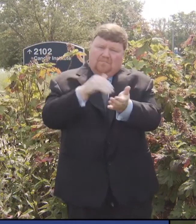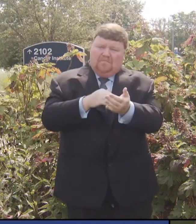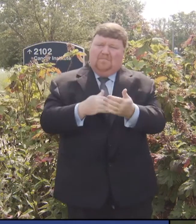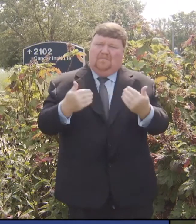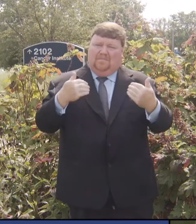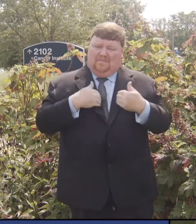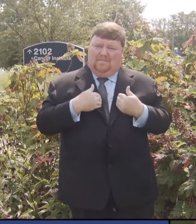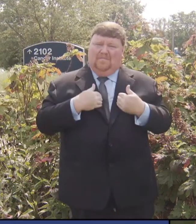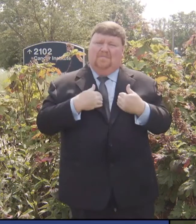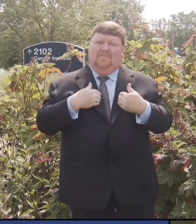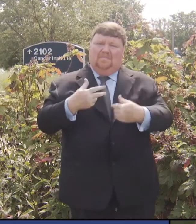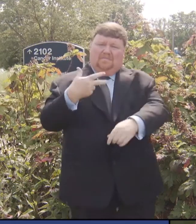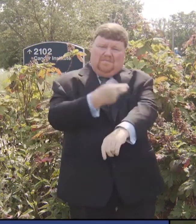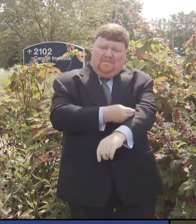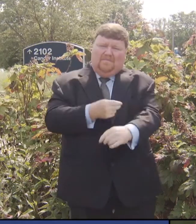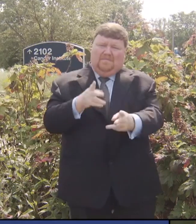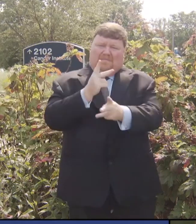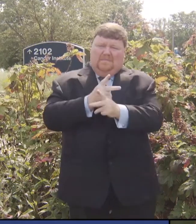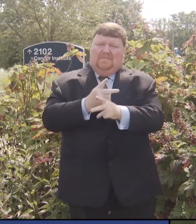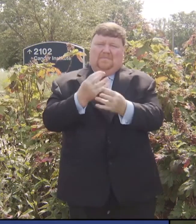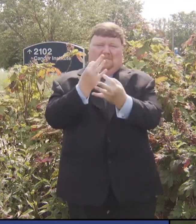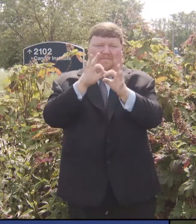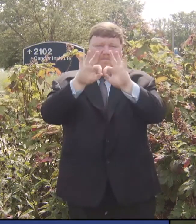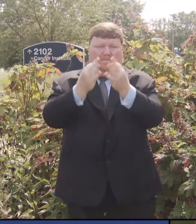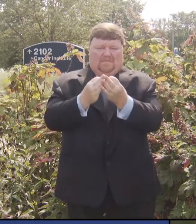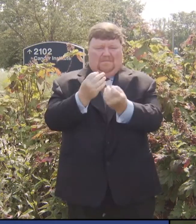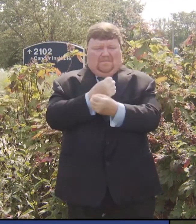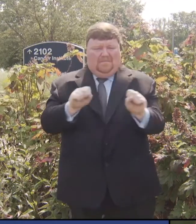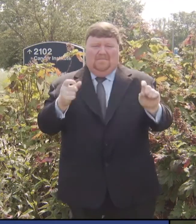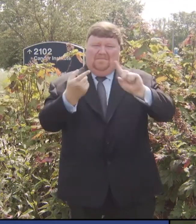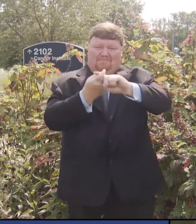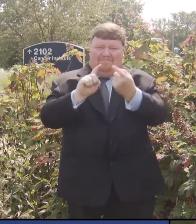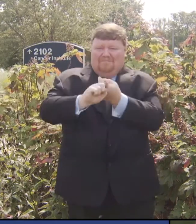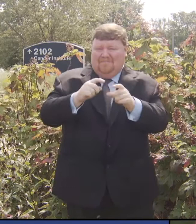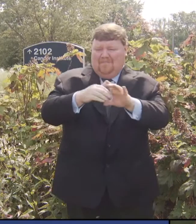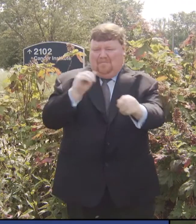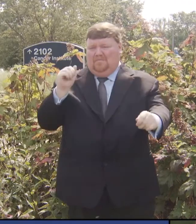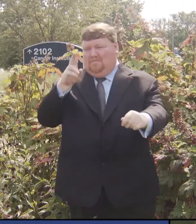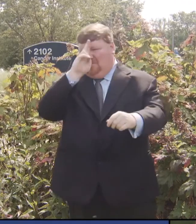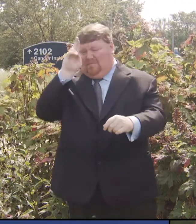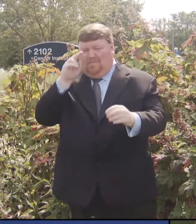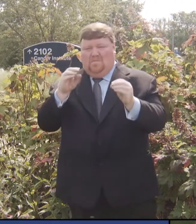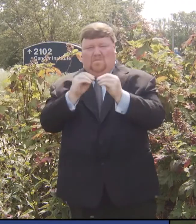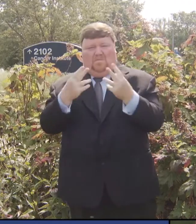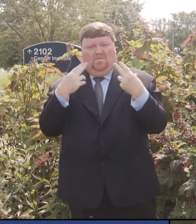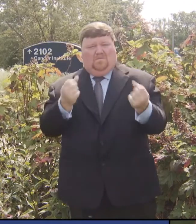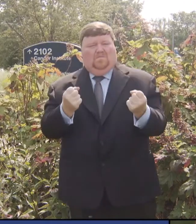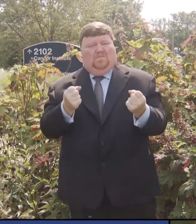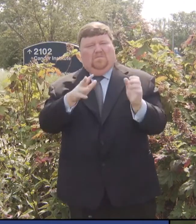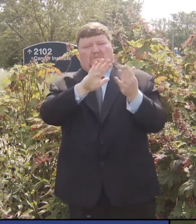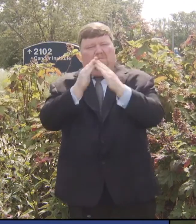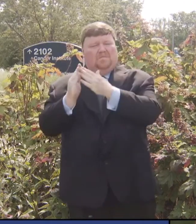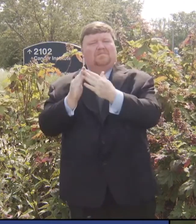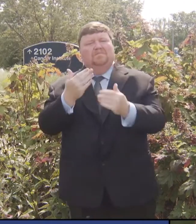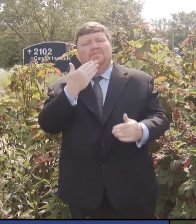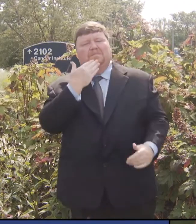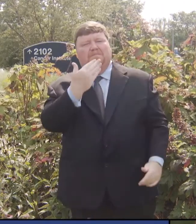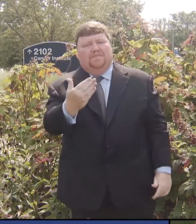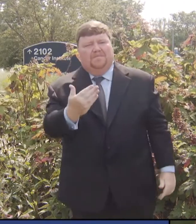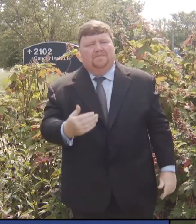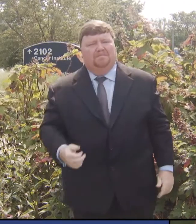families safe, to keep our friends out of the hospital, and to ensure healthier communities. Thank